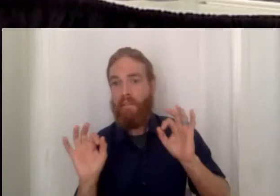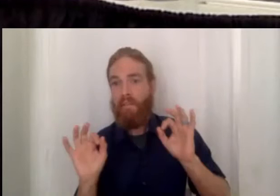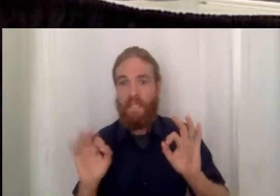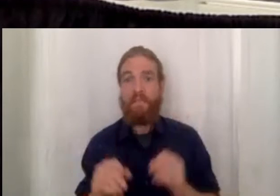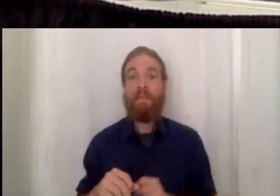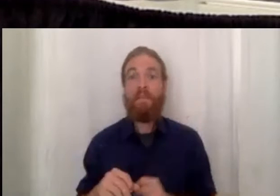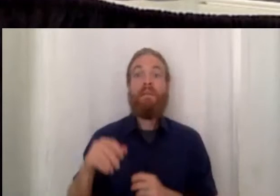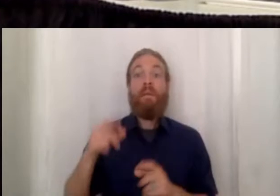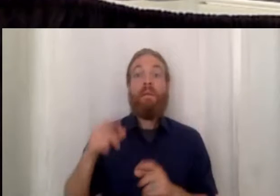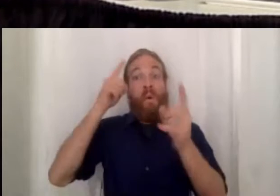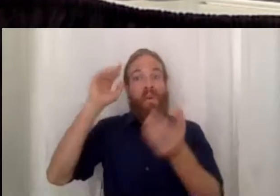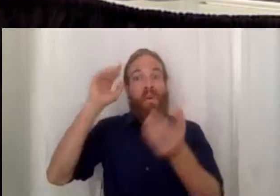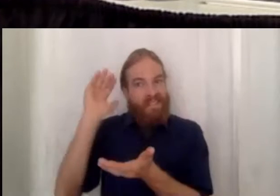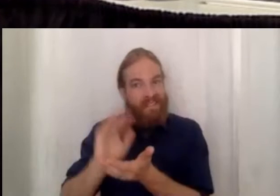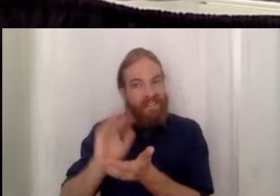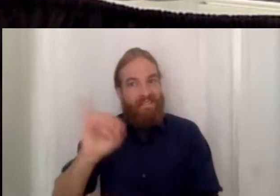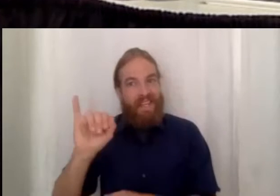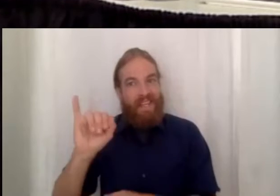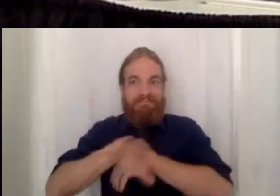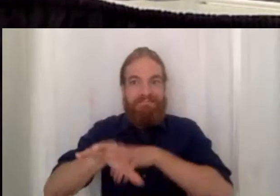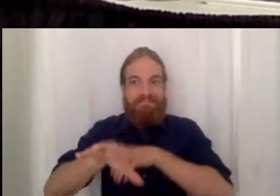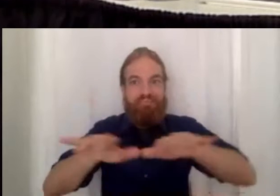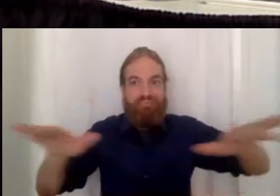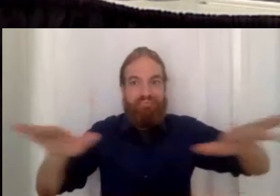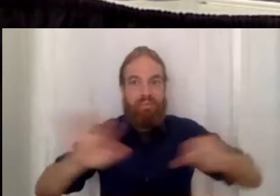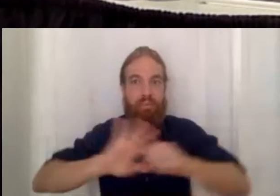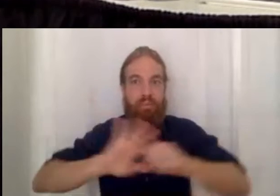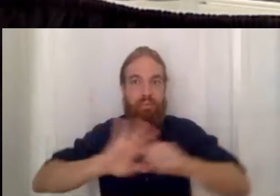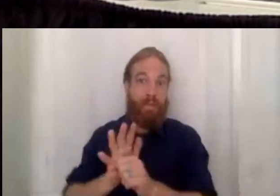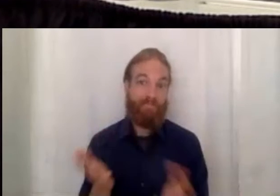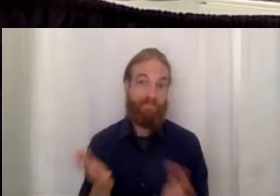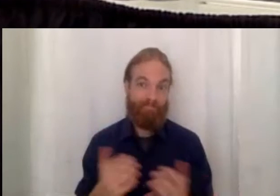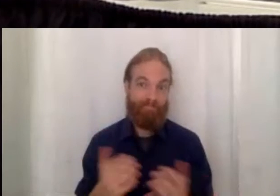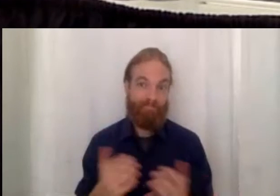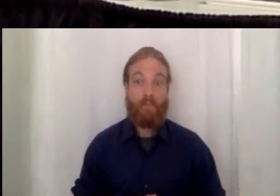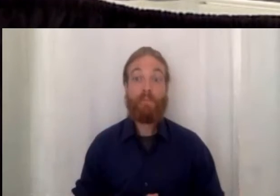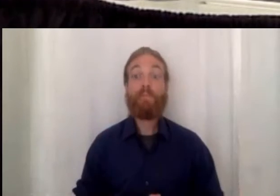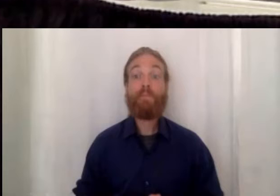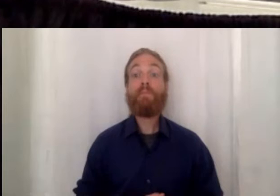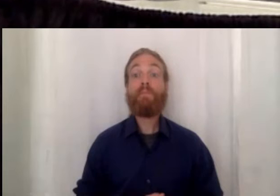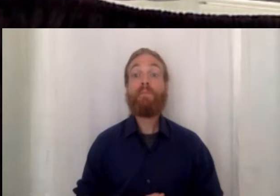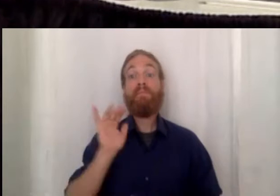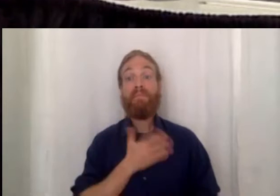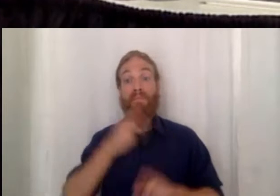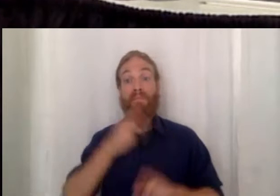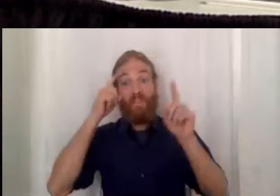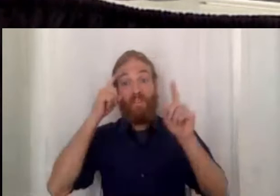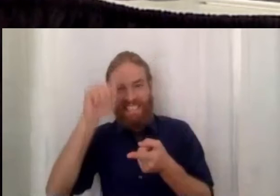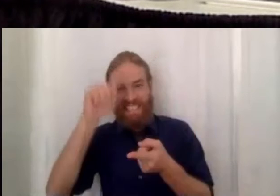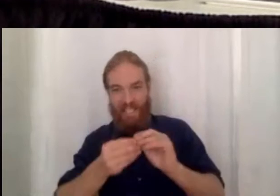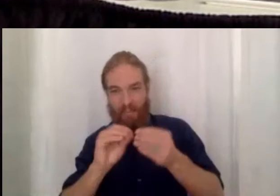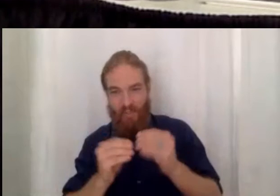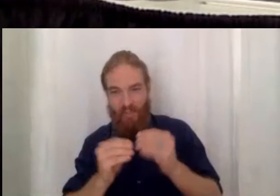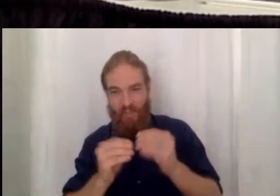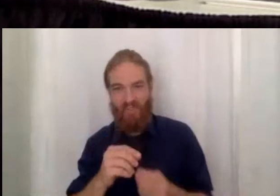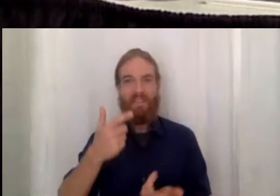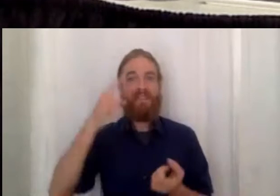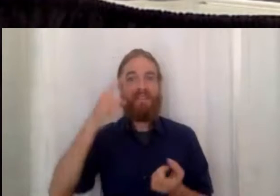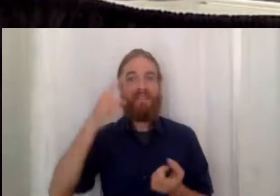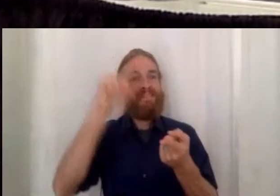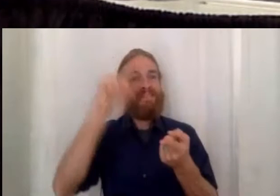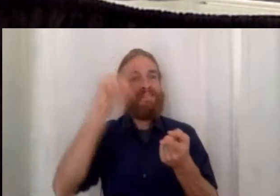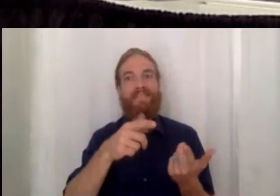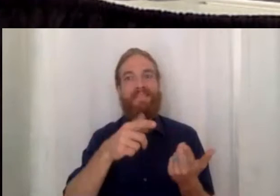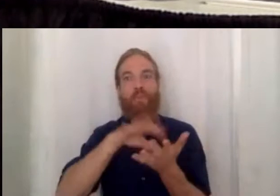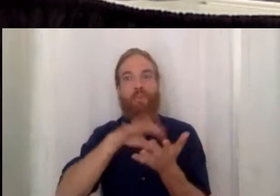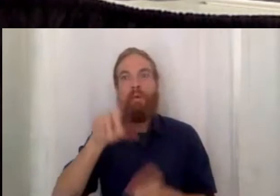an impact on reducing quarantines, who has to quarantine. And so I know that that's a major priority of some of the schools, and that's